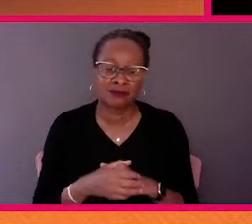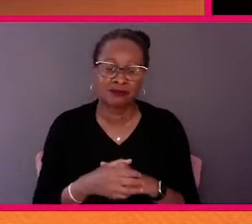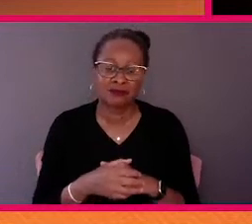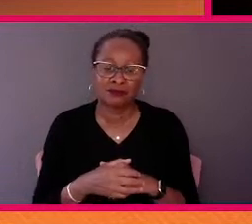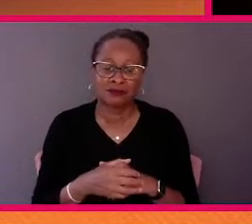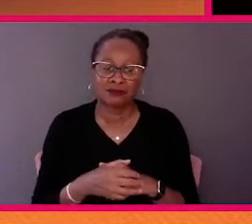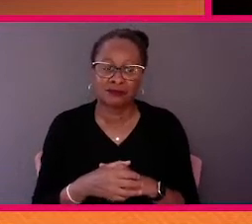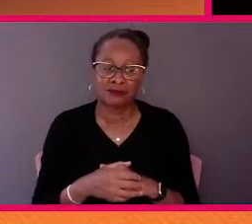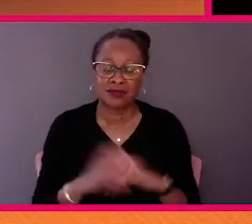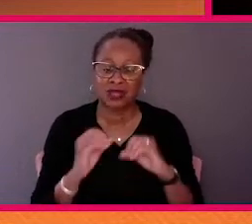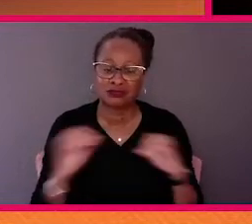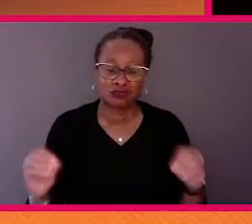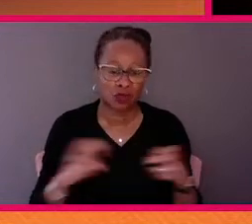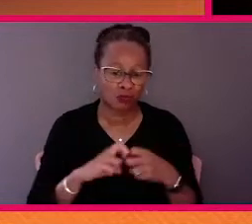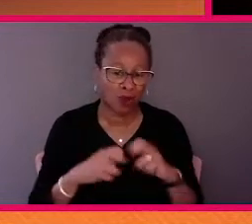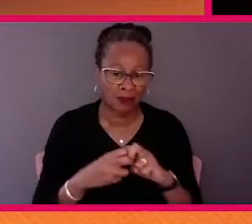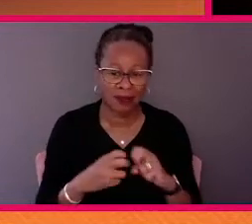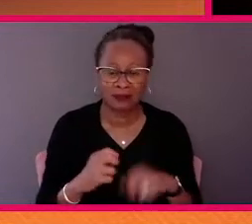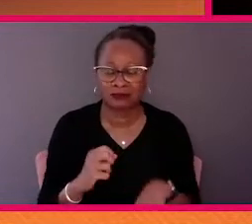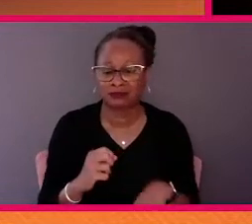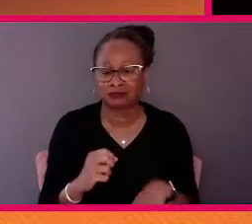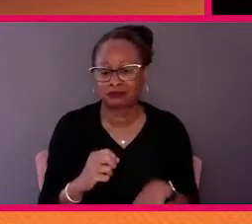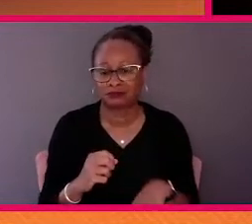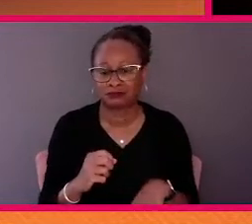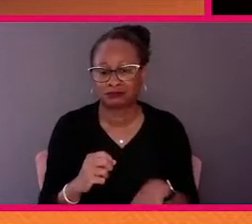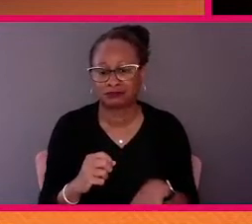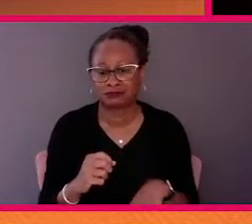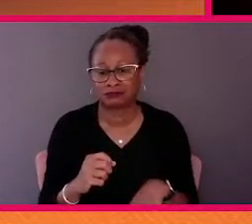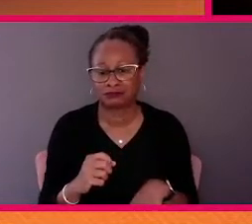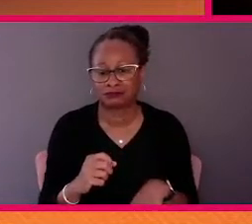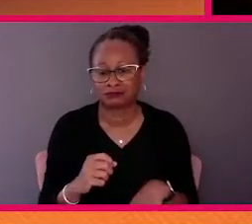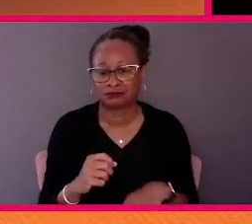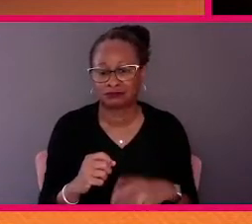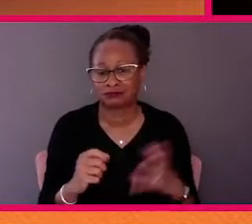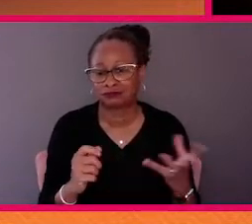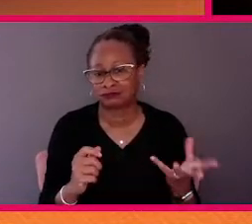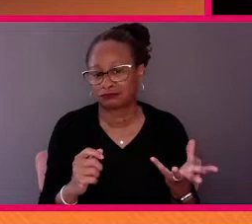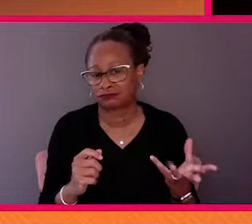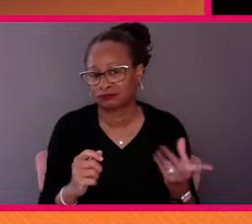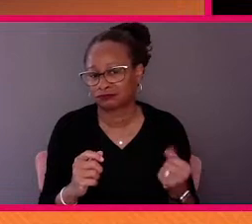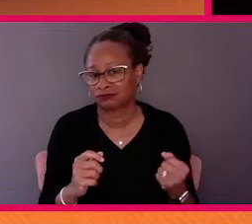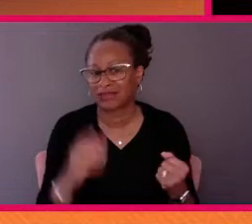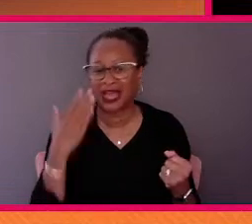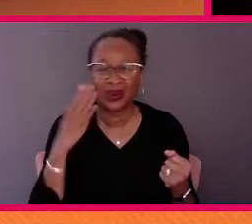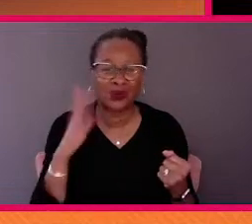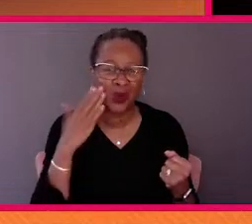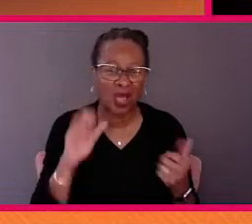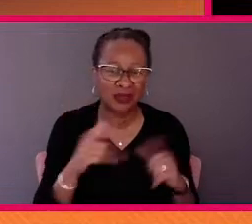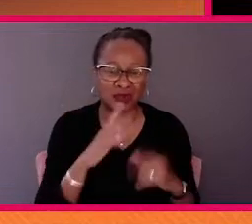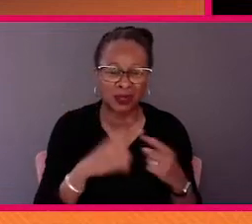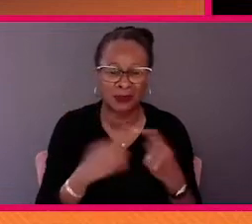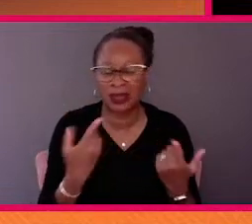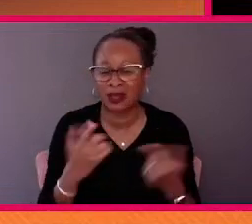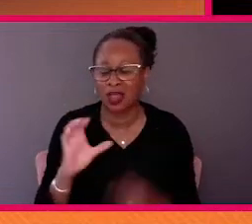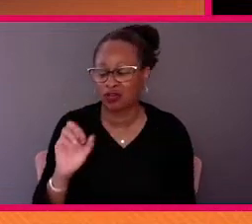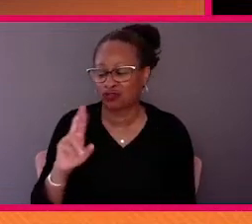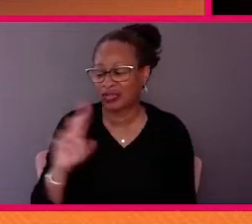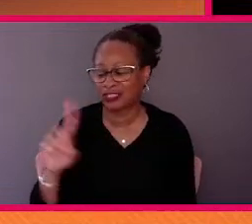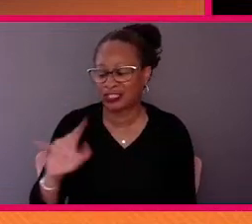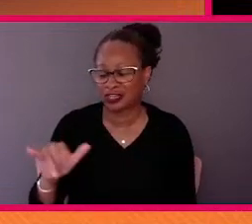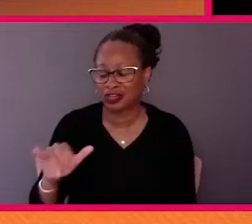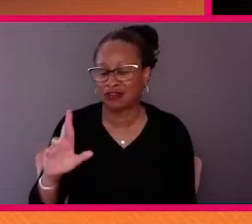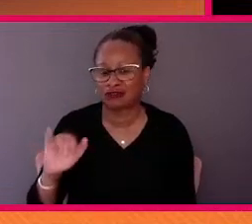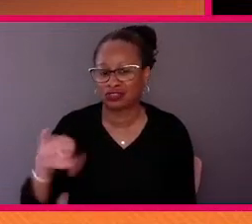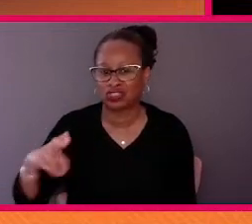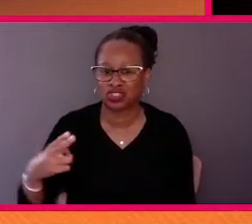there's no problem with something as, you know, I don't know how to talk about Crazy Rich Asians without sounding mean.